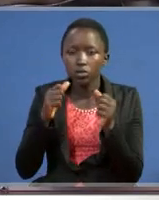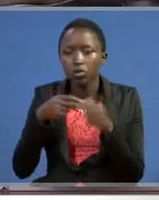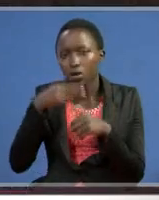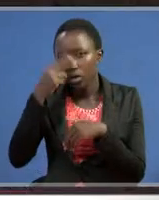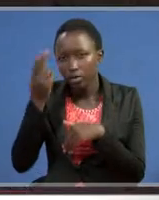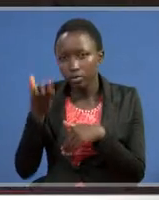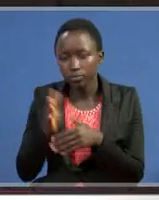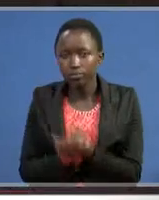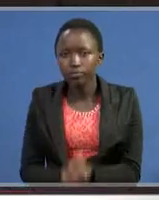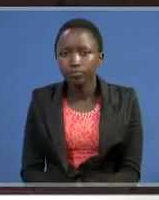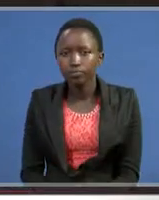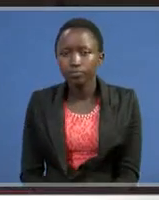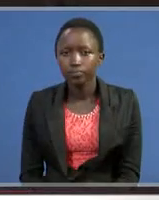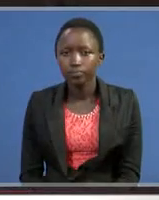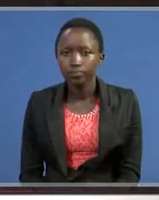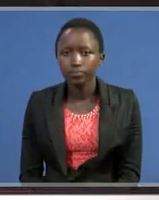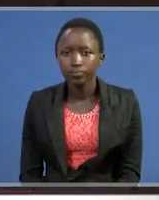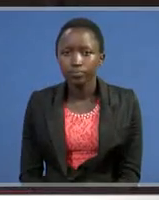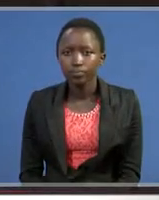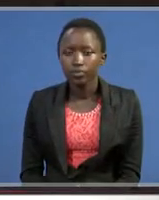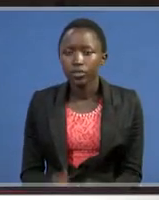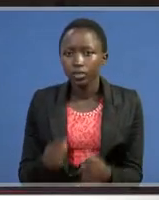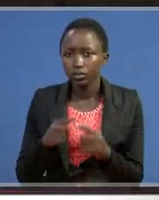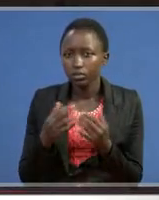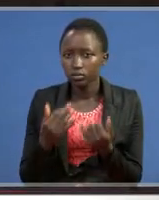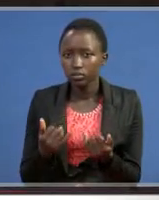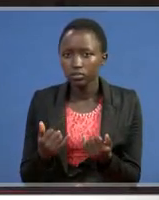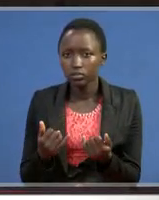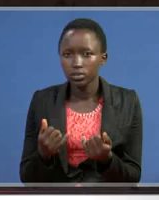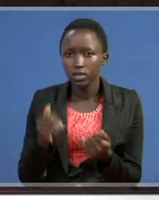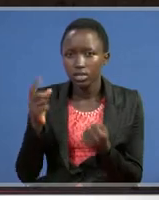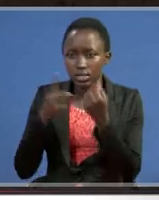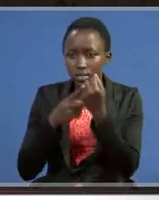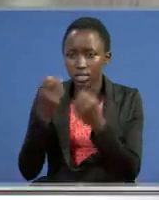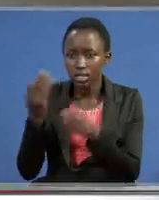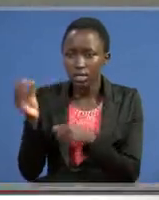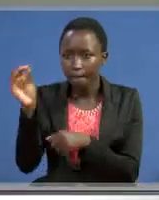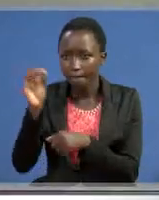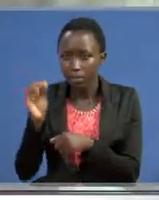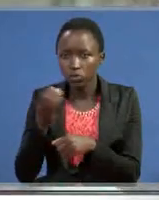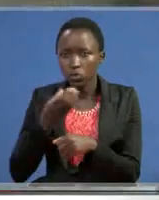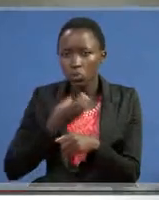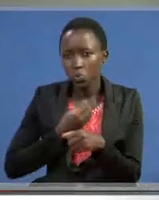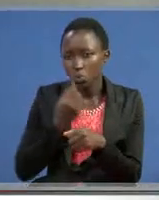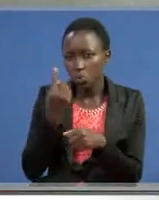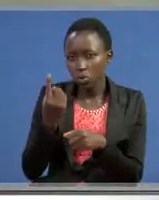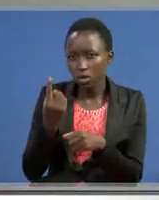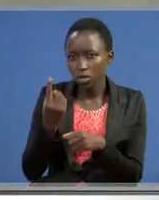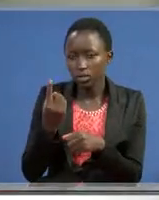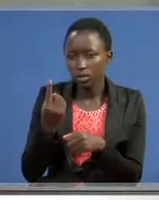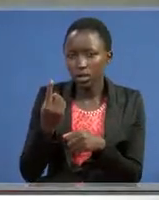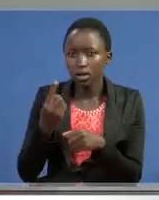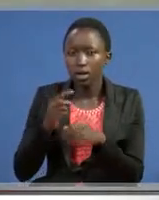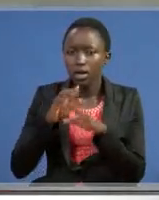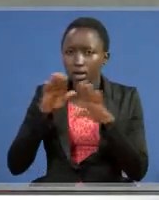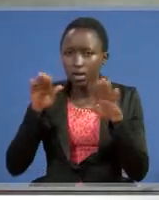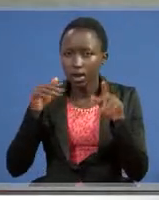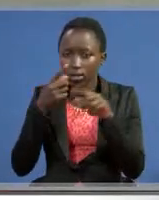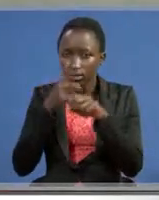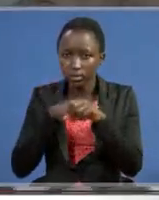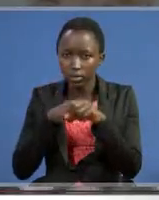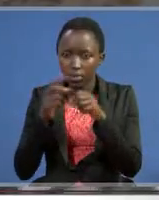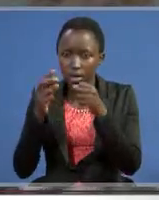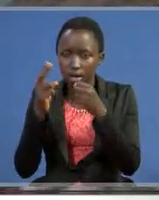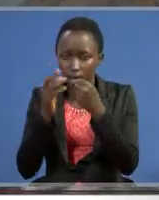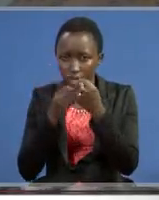i within the county currently 63 percent of Kenyan households own at least one treated mosquito net while each